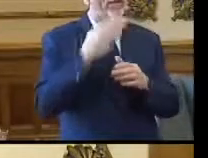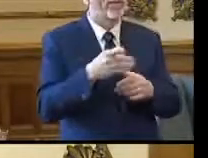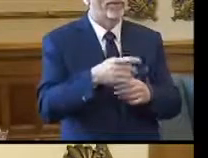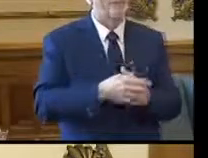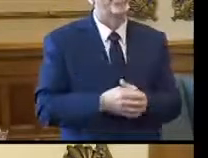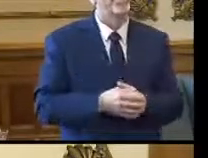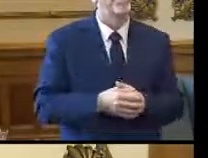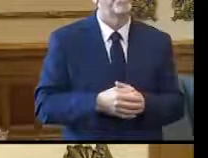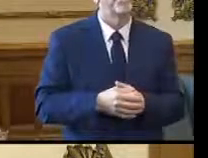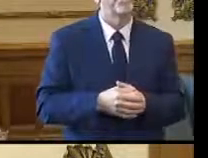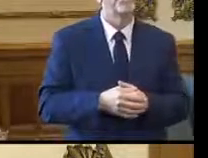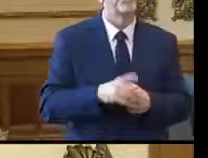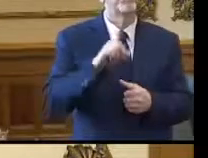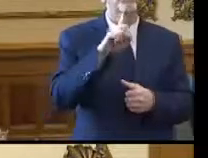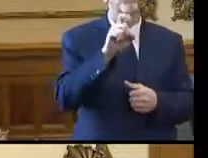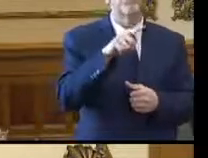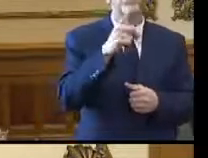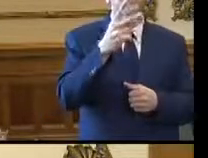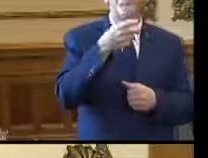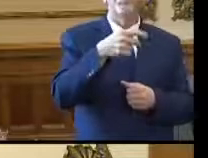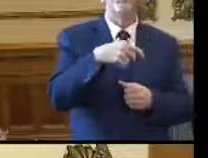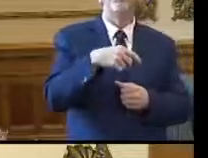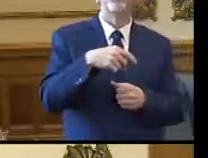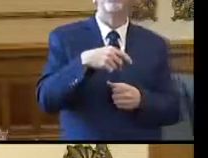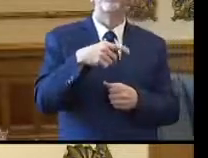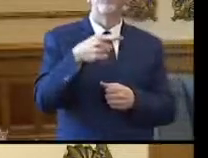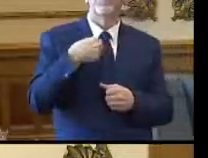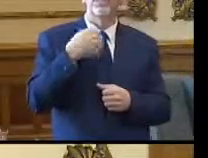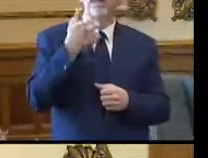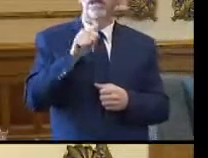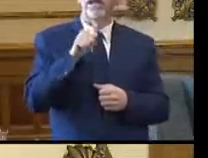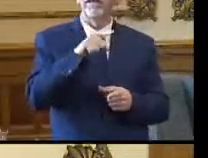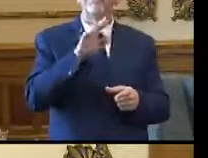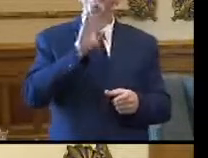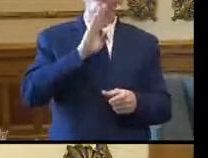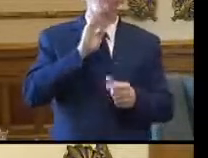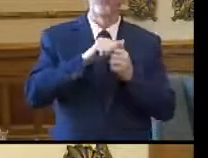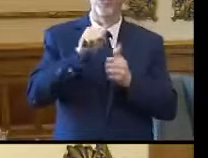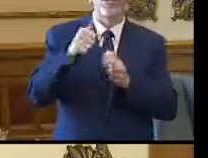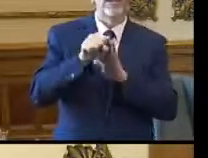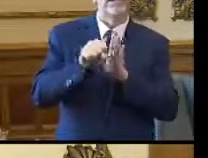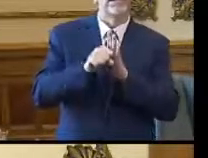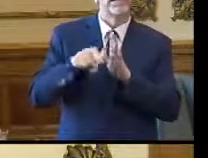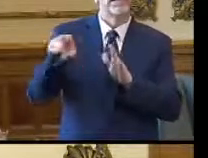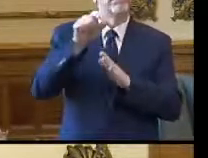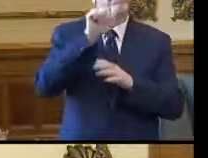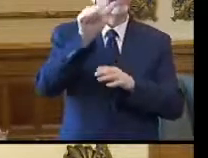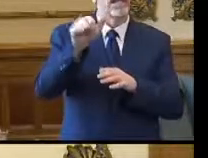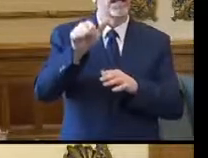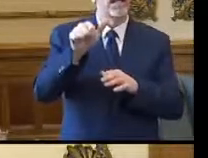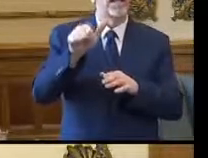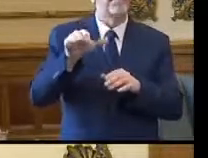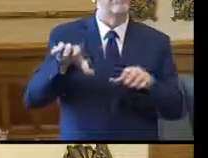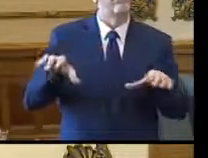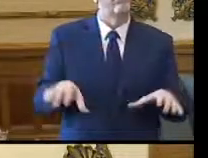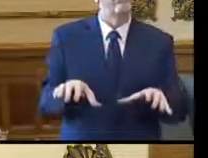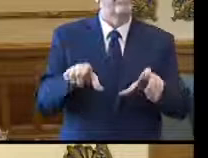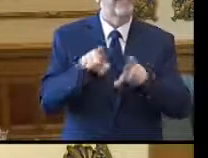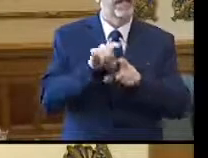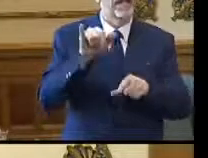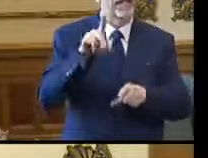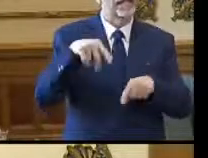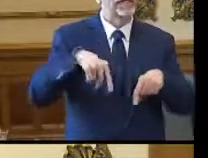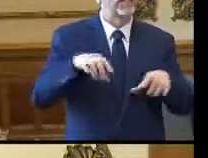Governor. A couple questions. Do you have any frustration with other states that have not taken the measures that